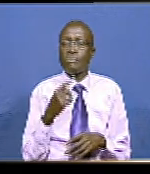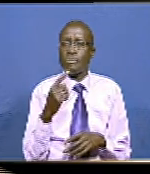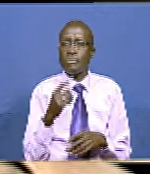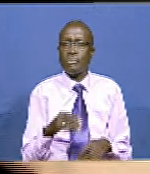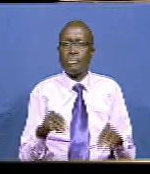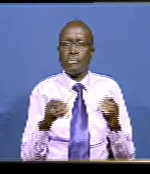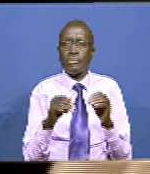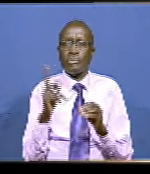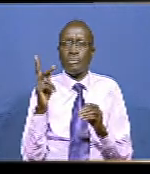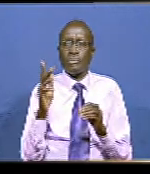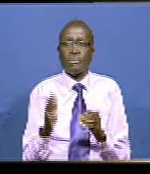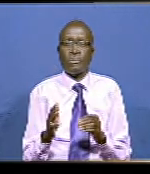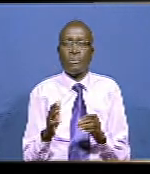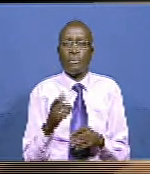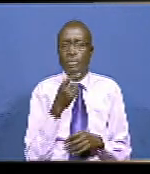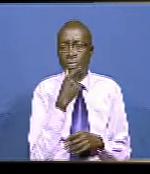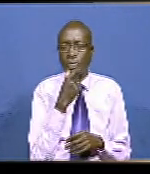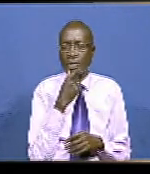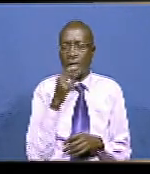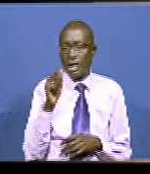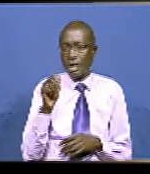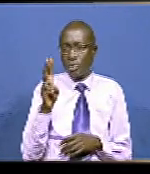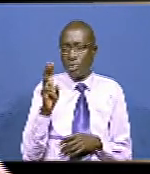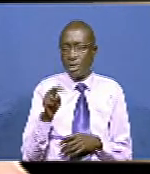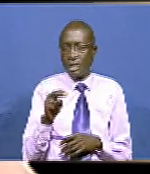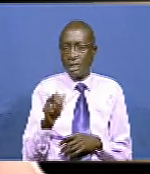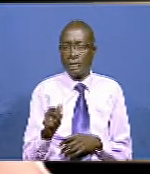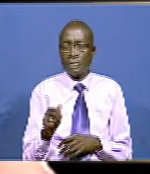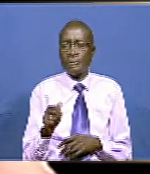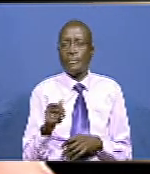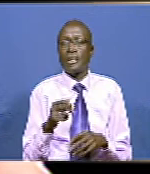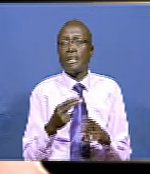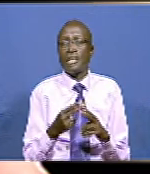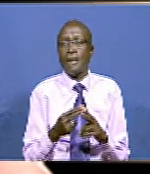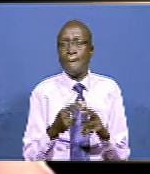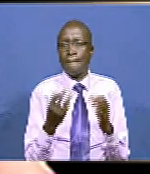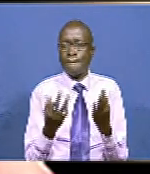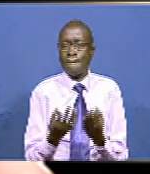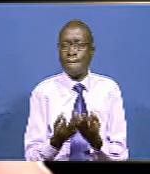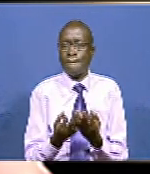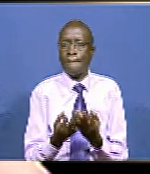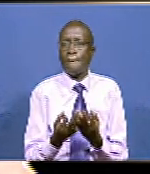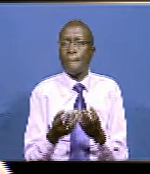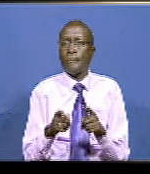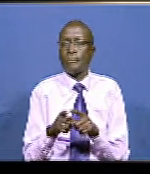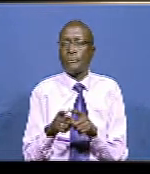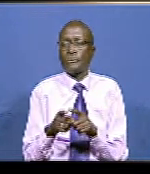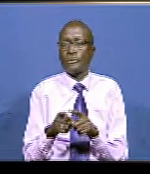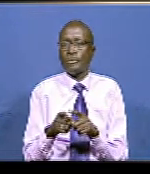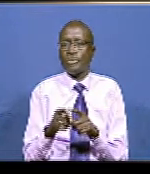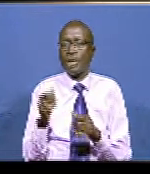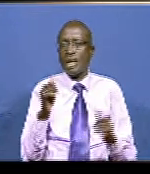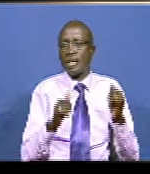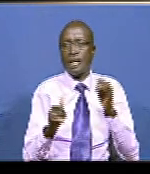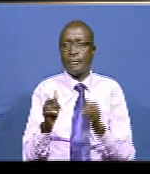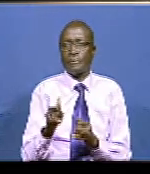a Kenyan from you. Awana is my surname. Okay. And Awana is my stage name too. Ah, nice. Yeah.